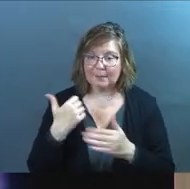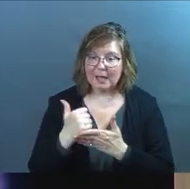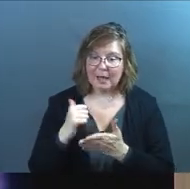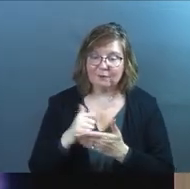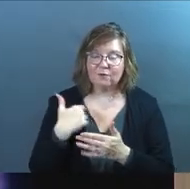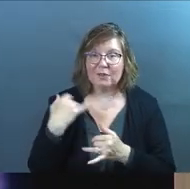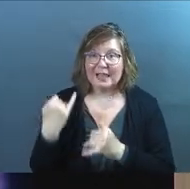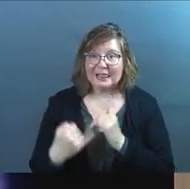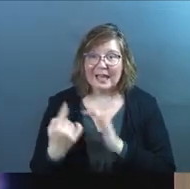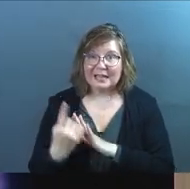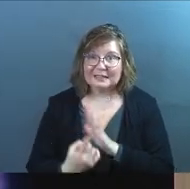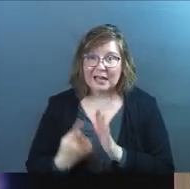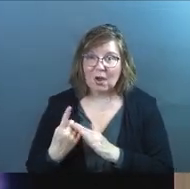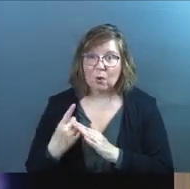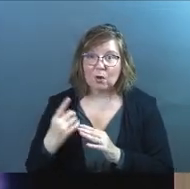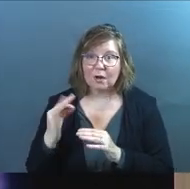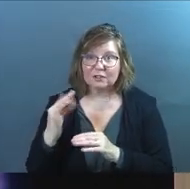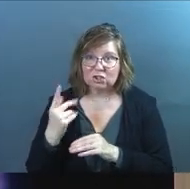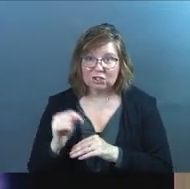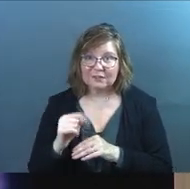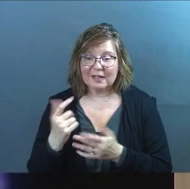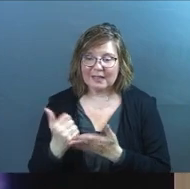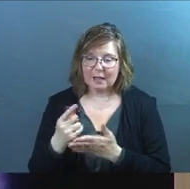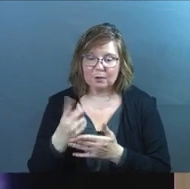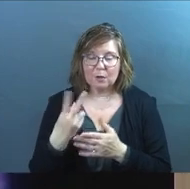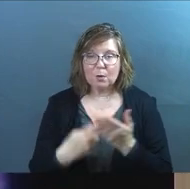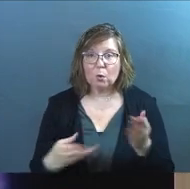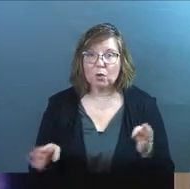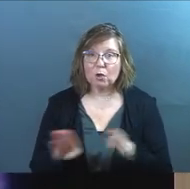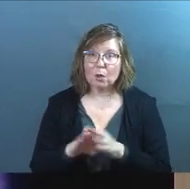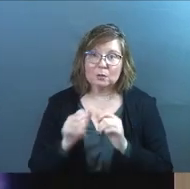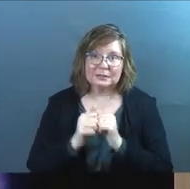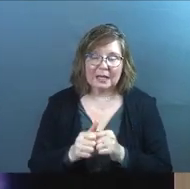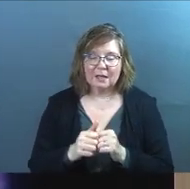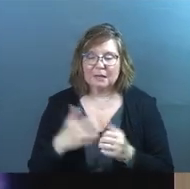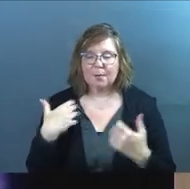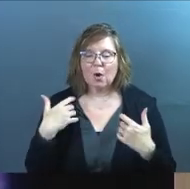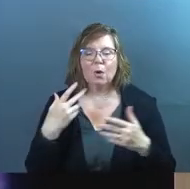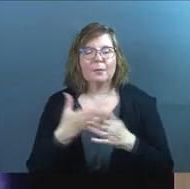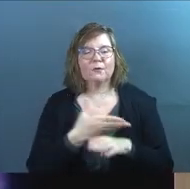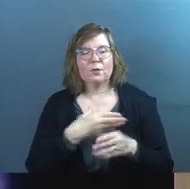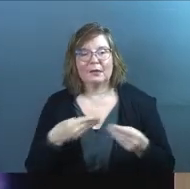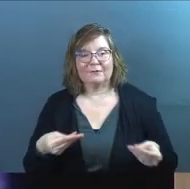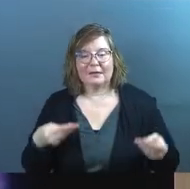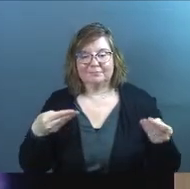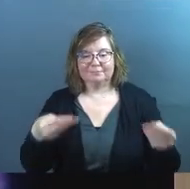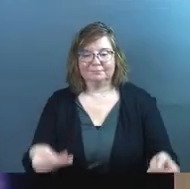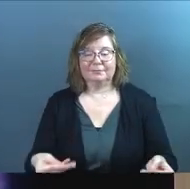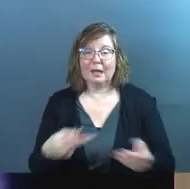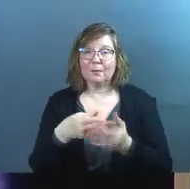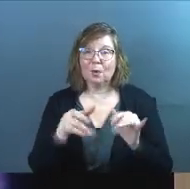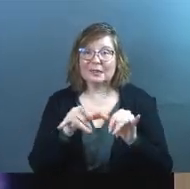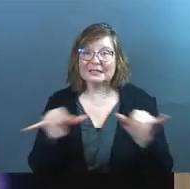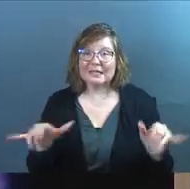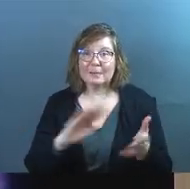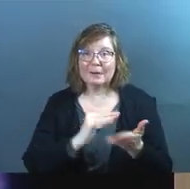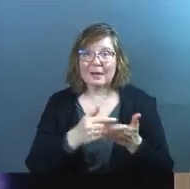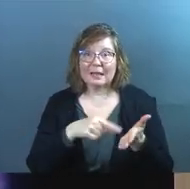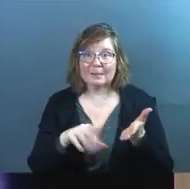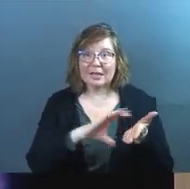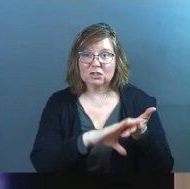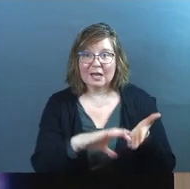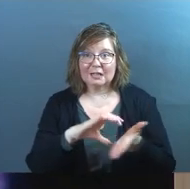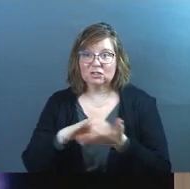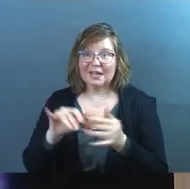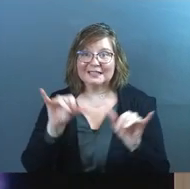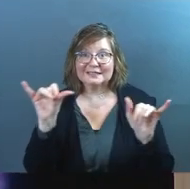help for somebody for the last hour of your shift, and they help you out and you both close together, and your boss is like, oh, wait, before you leave, let me pay you. And he gives you both the same amount on a